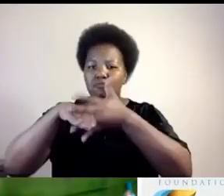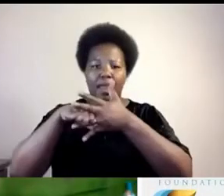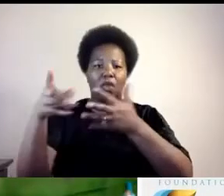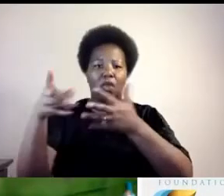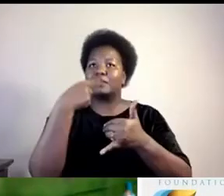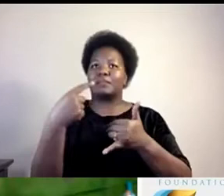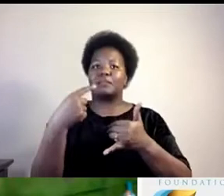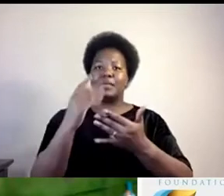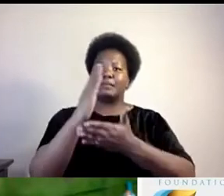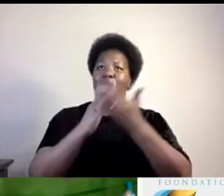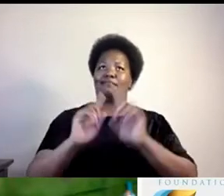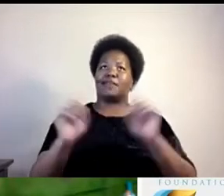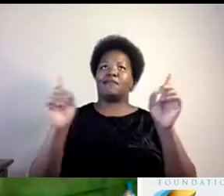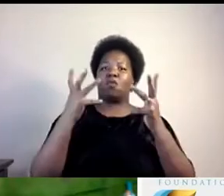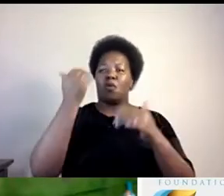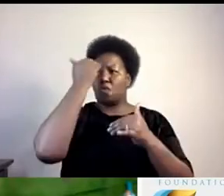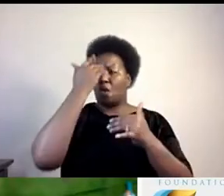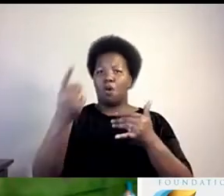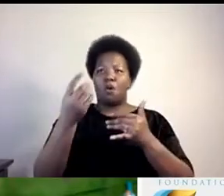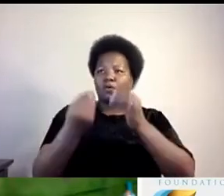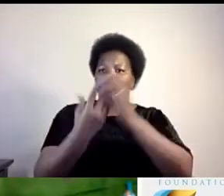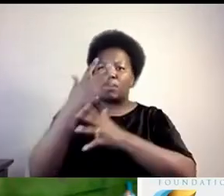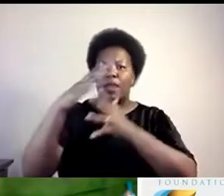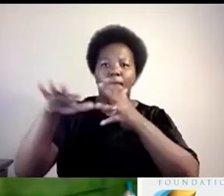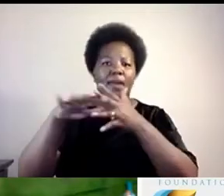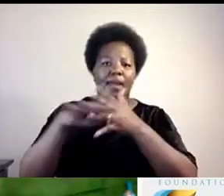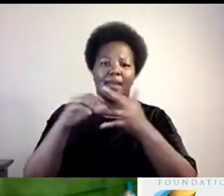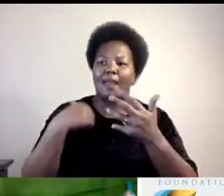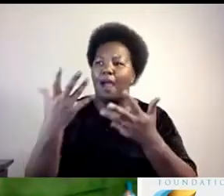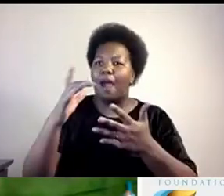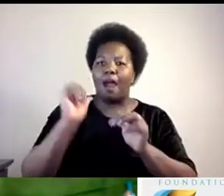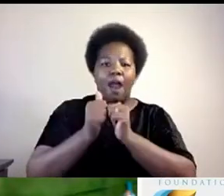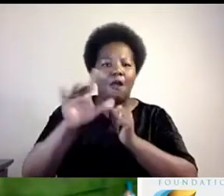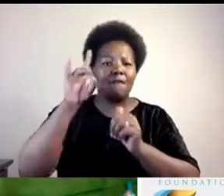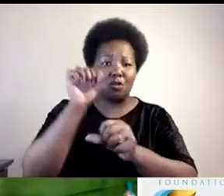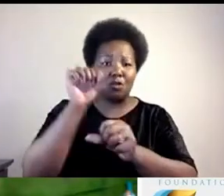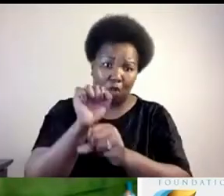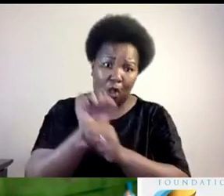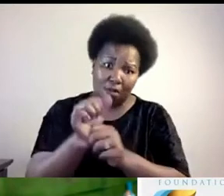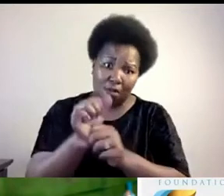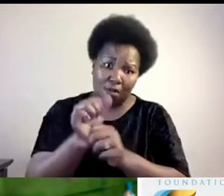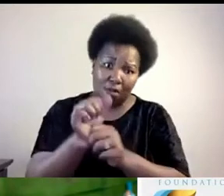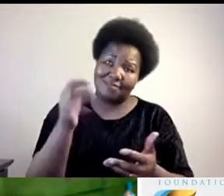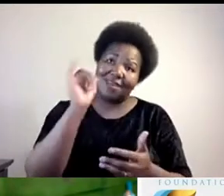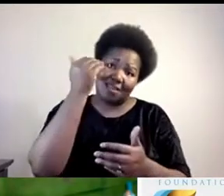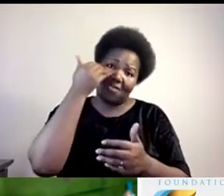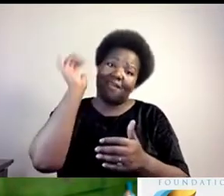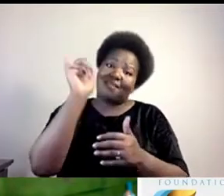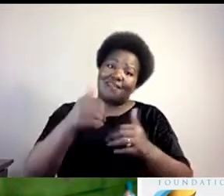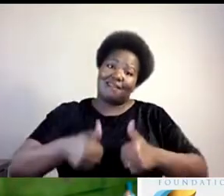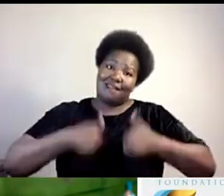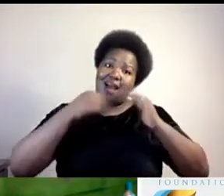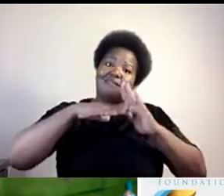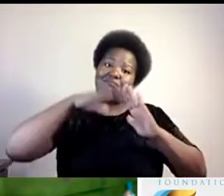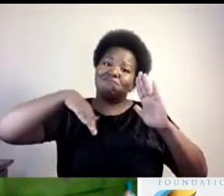get a job during spring break. So again, that concept that life can fluctuate, so should our services. So